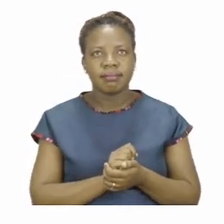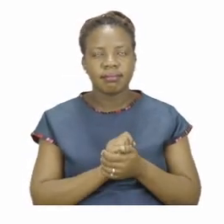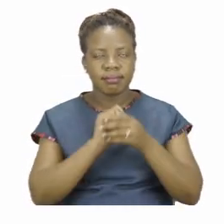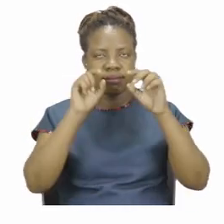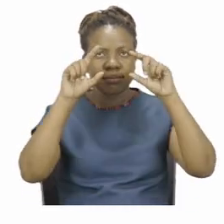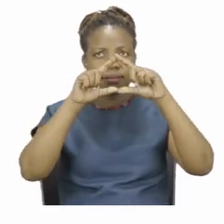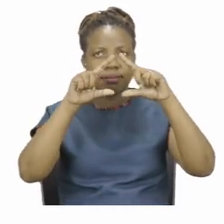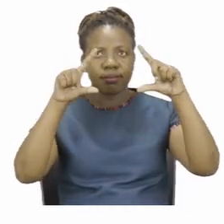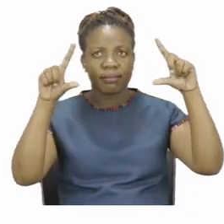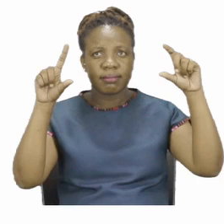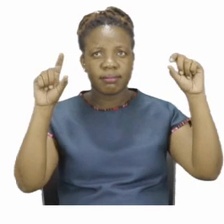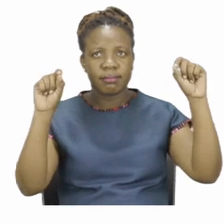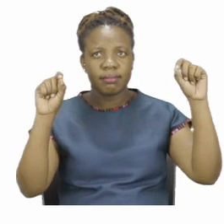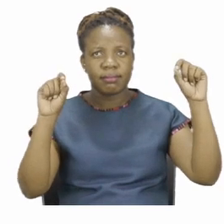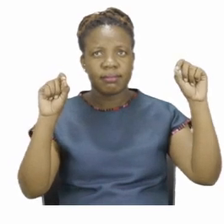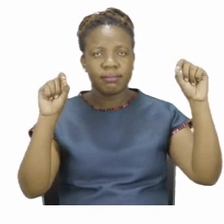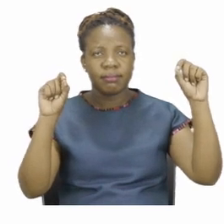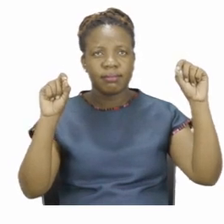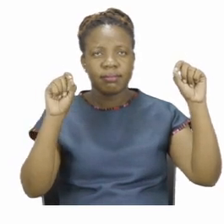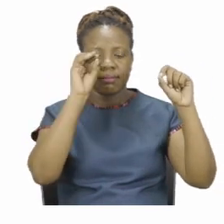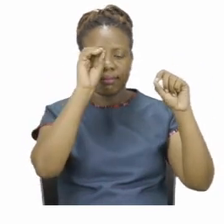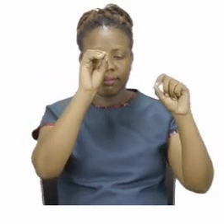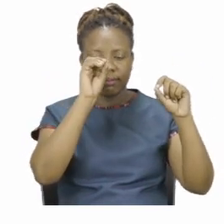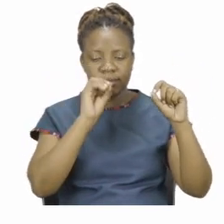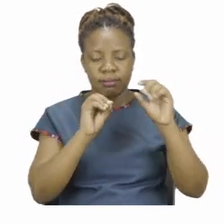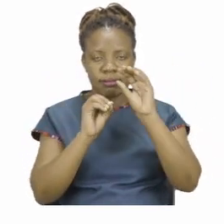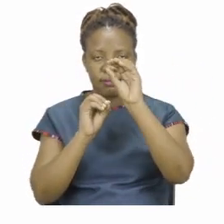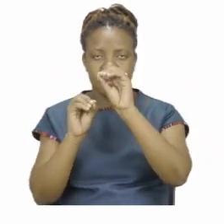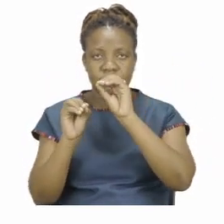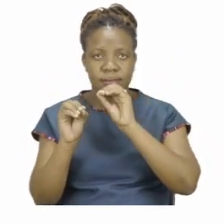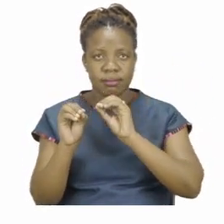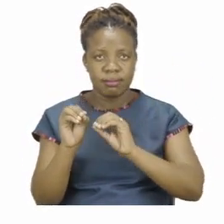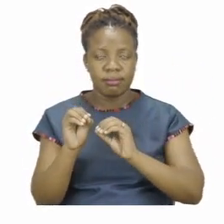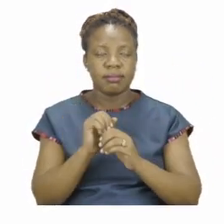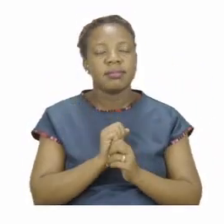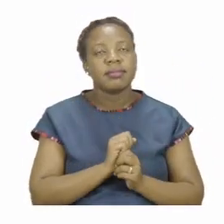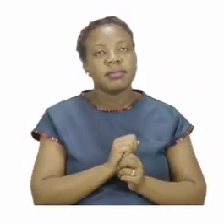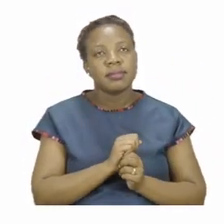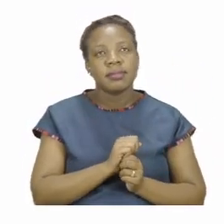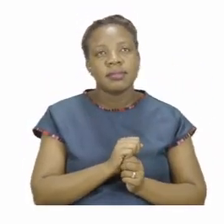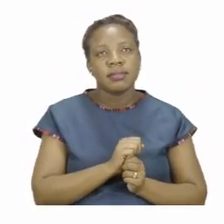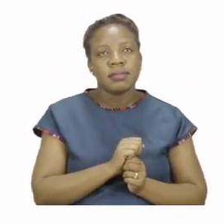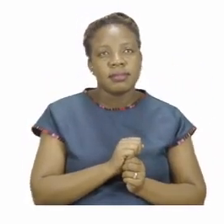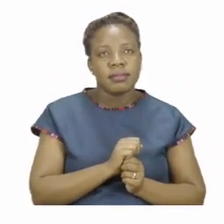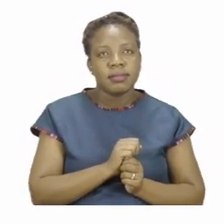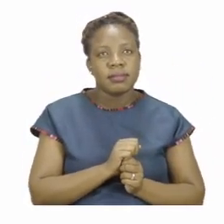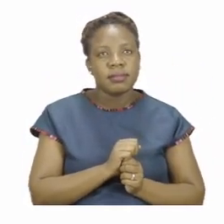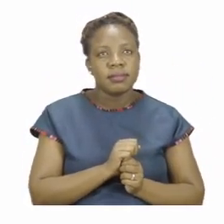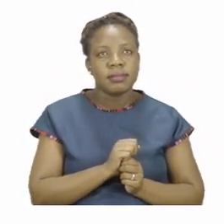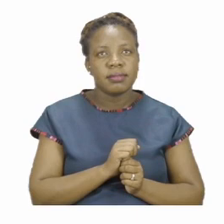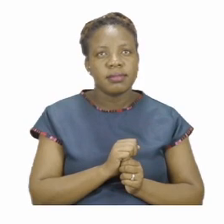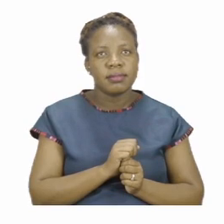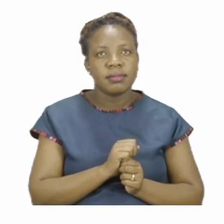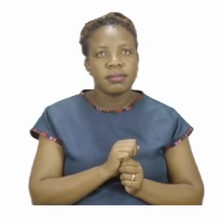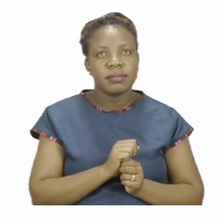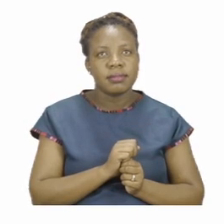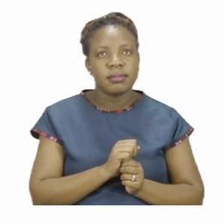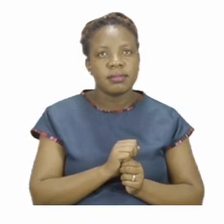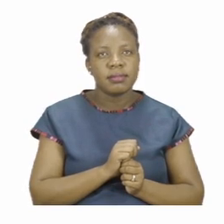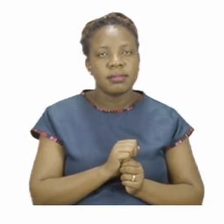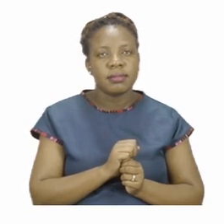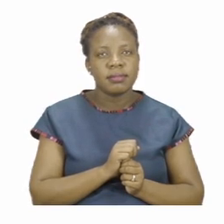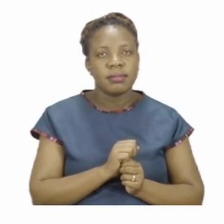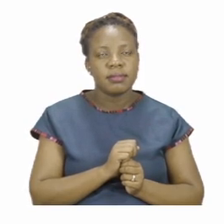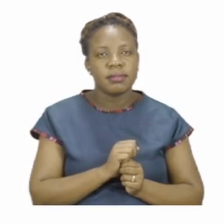the sentences. Before you do that, I would like us to discuss the different types of question words so that you know when to